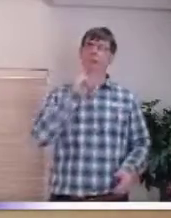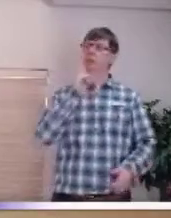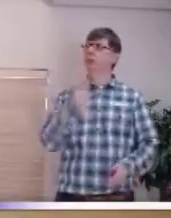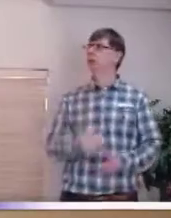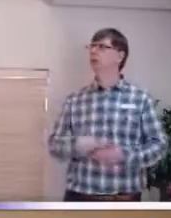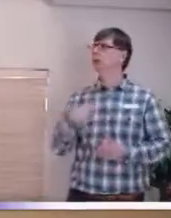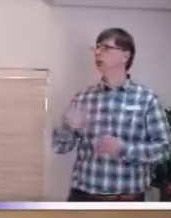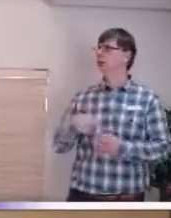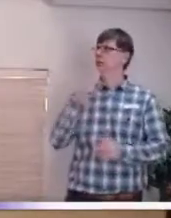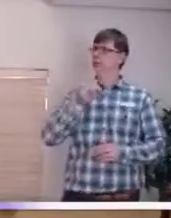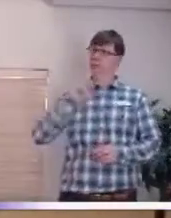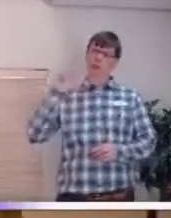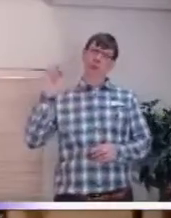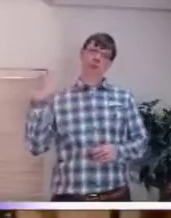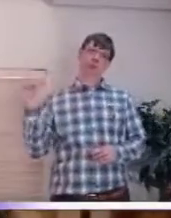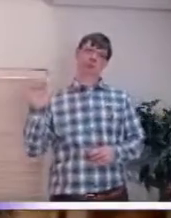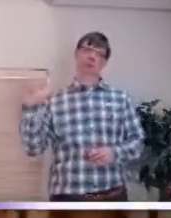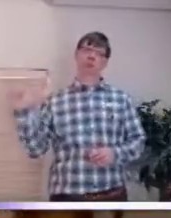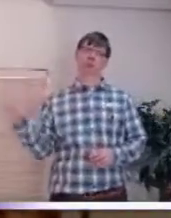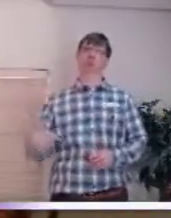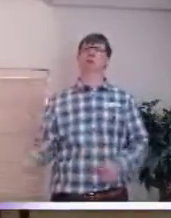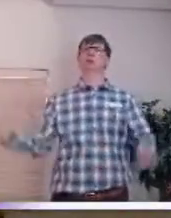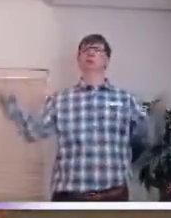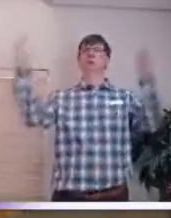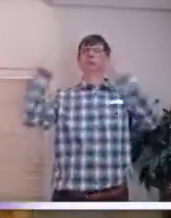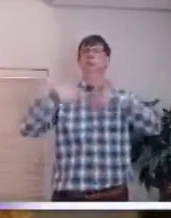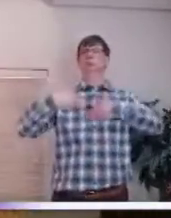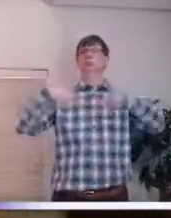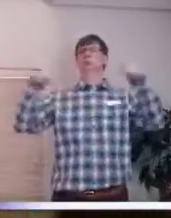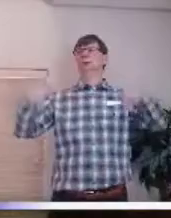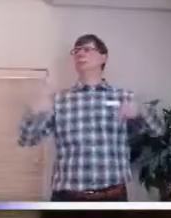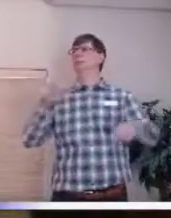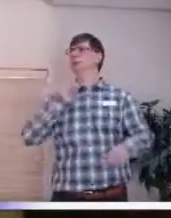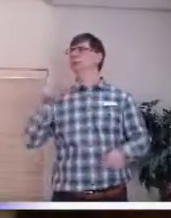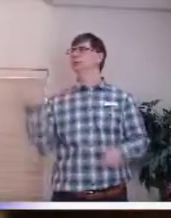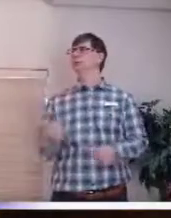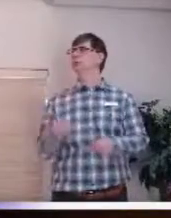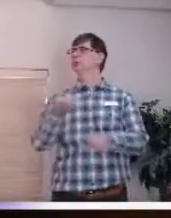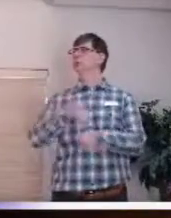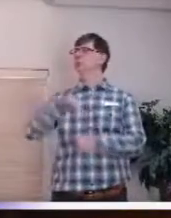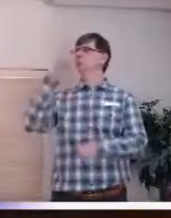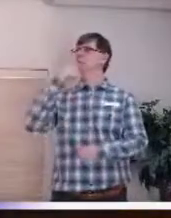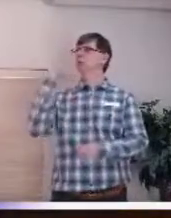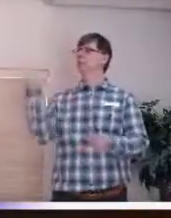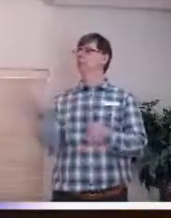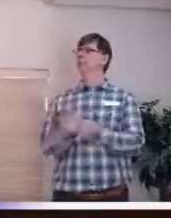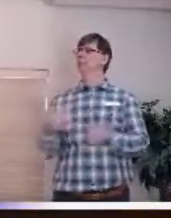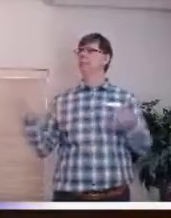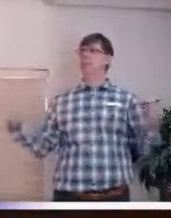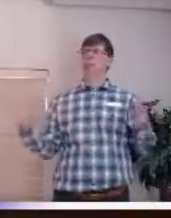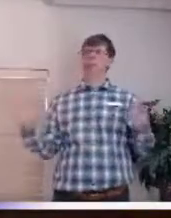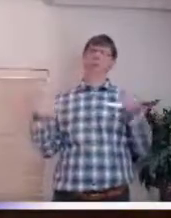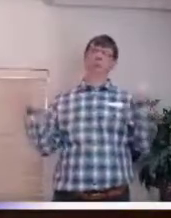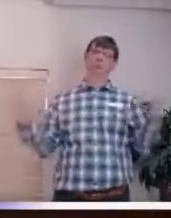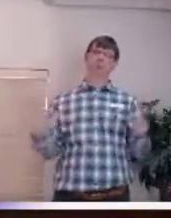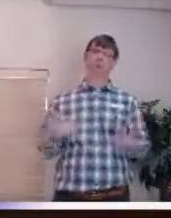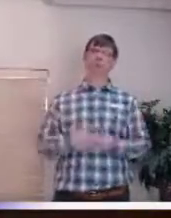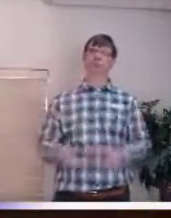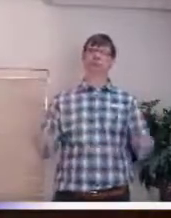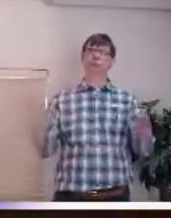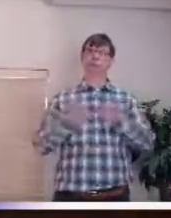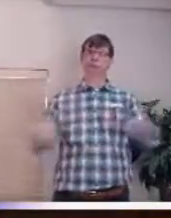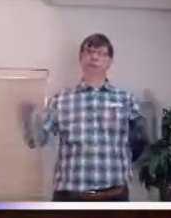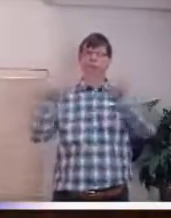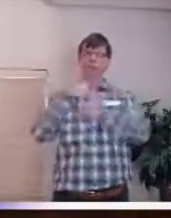new office manager in here, and she put together these wonderful packets for me for